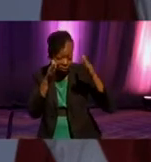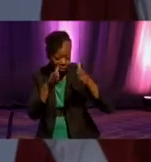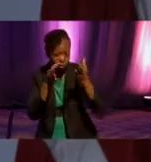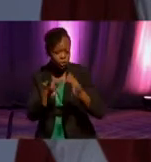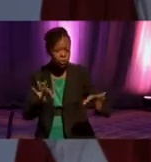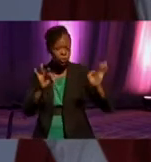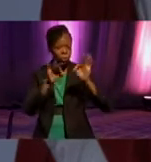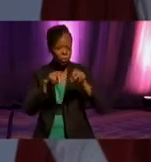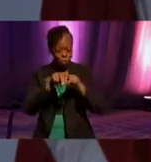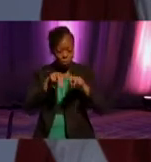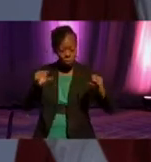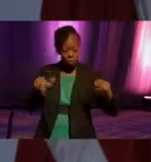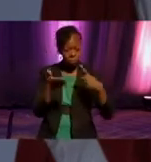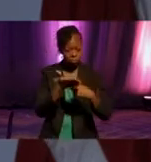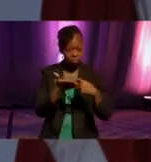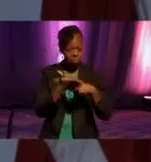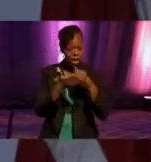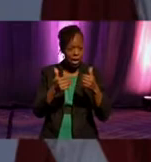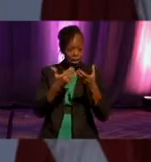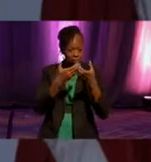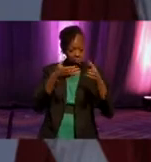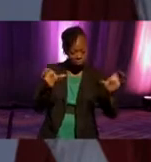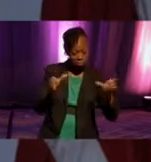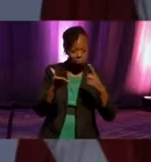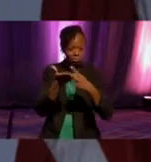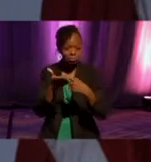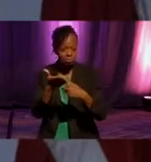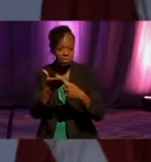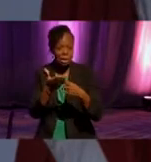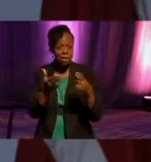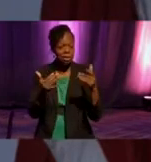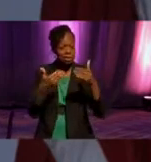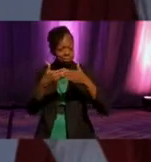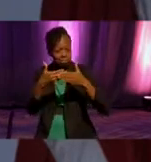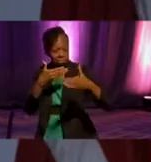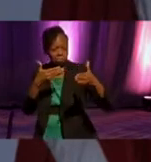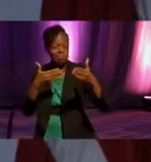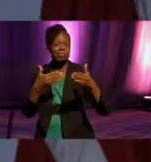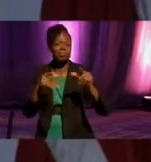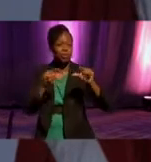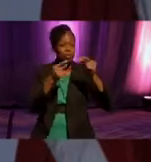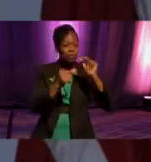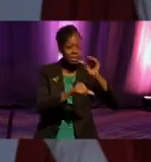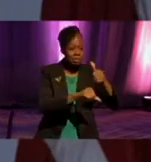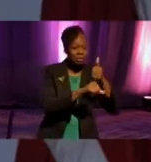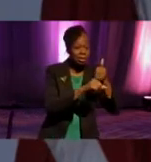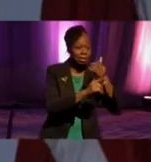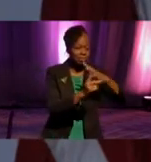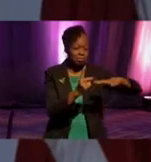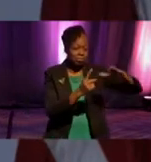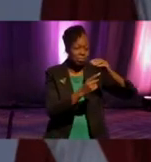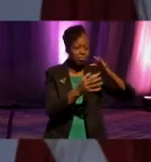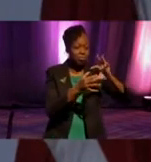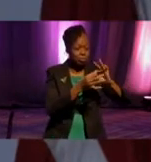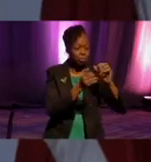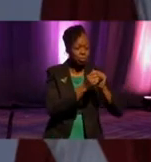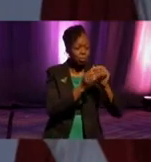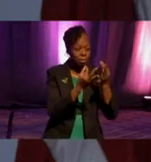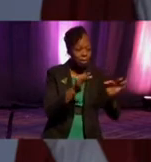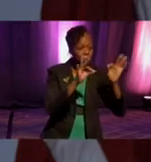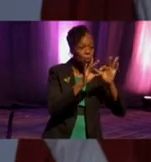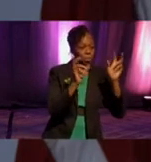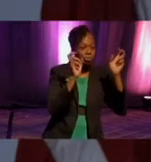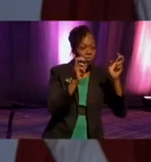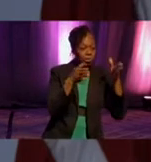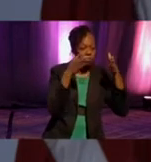panel discussions, the breakout discussions, the affinity groups that form around important issues related to healthy